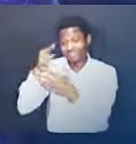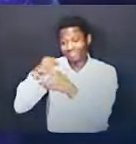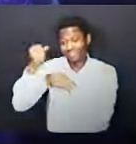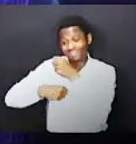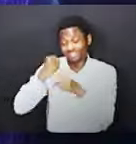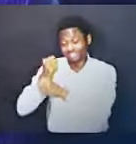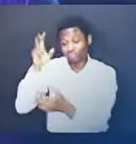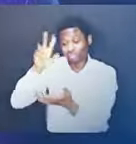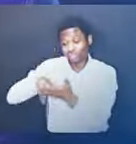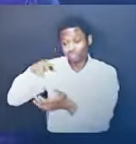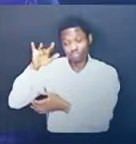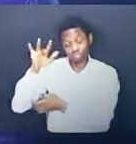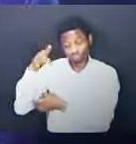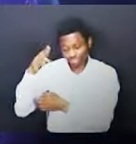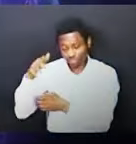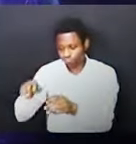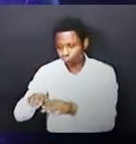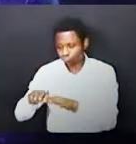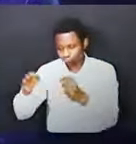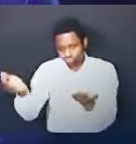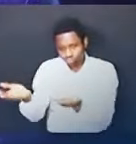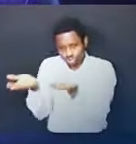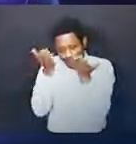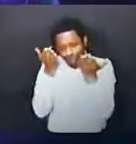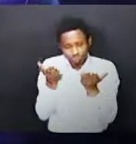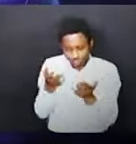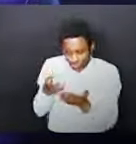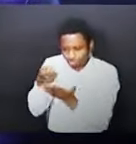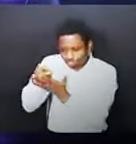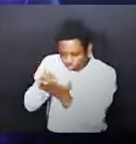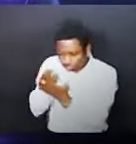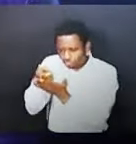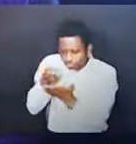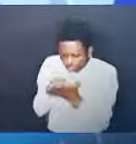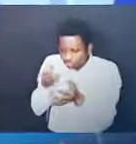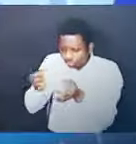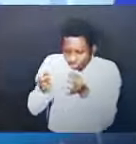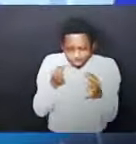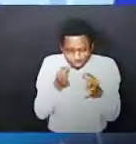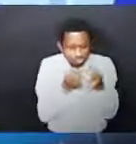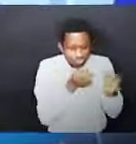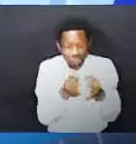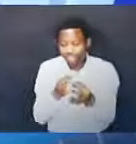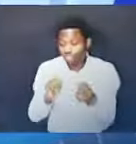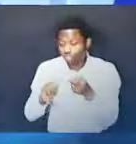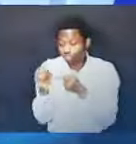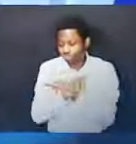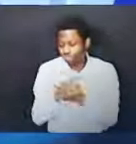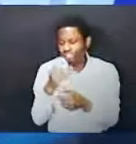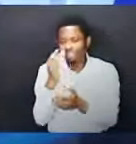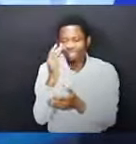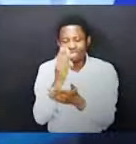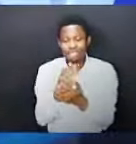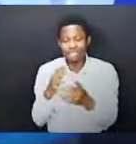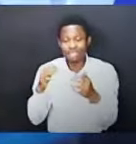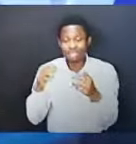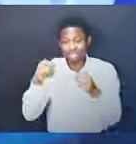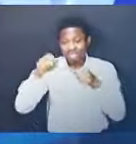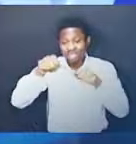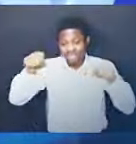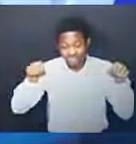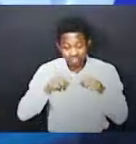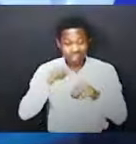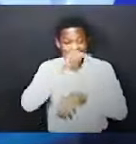butaya onyamede amaye no ye pa hontoma na edi ho nkomo. Today we send them to some assemblies in Accra to explain the